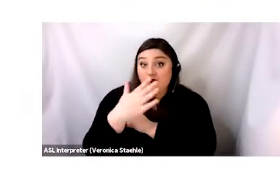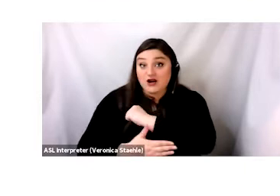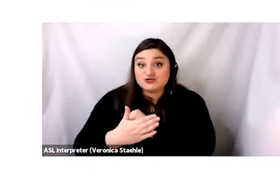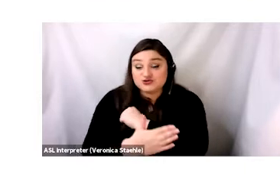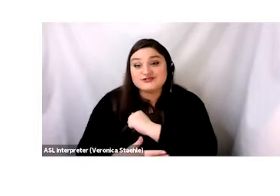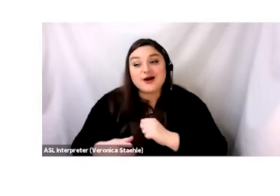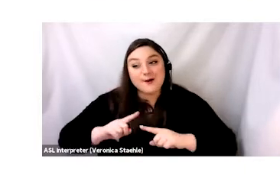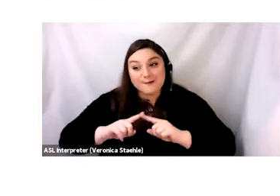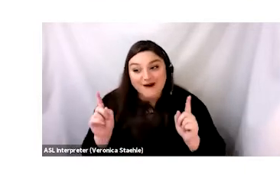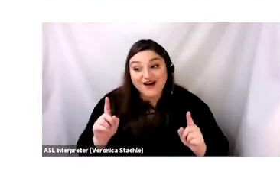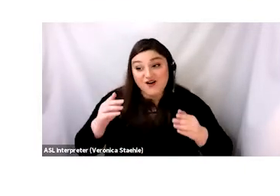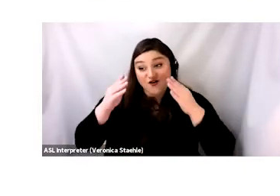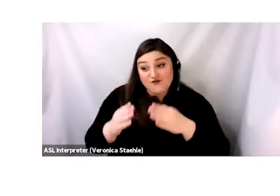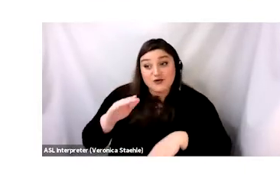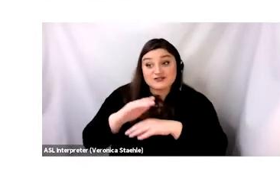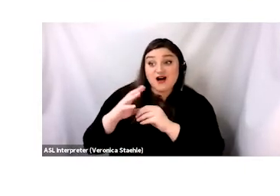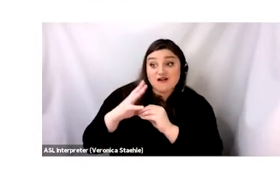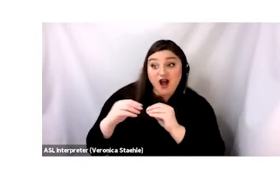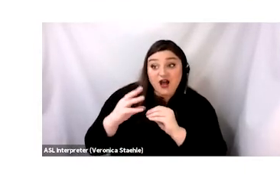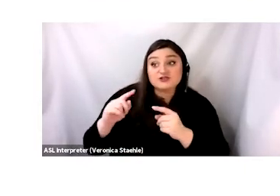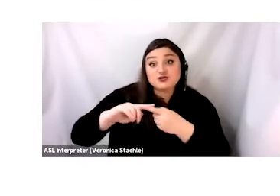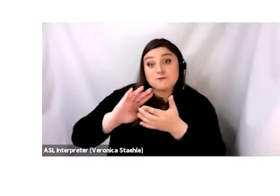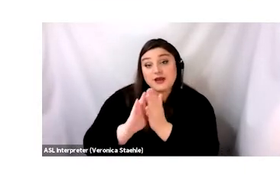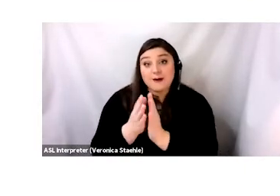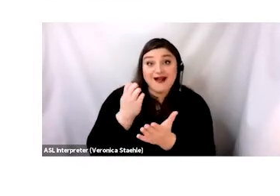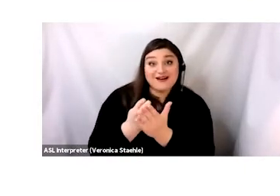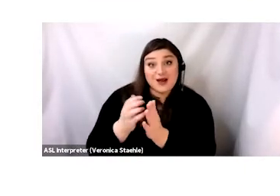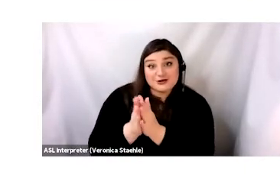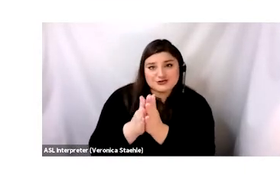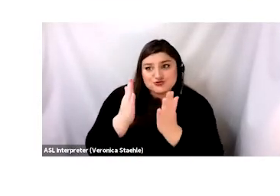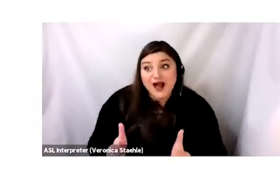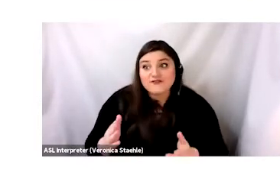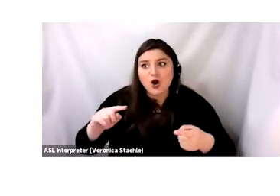economic driver has significant implications.